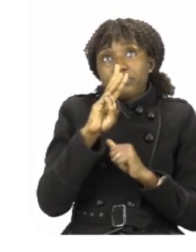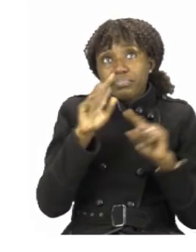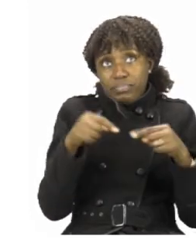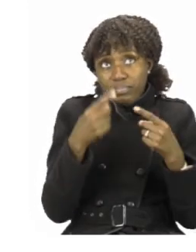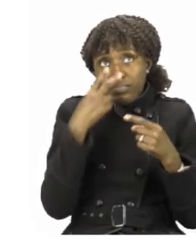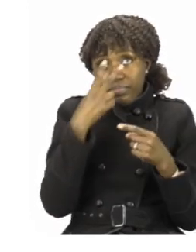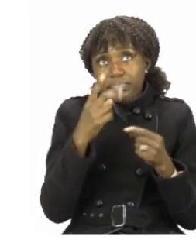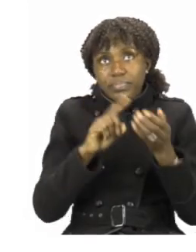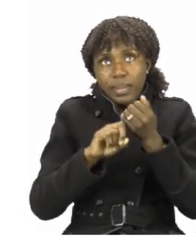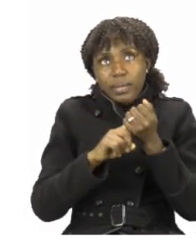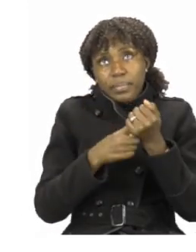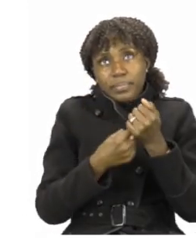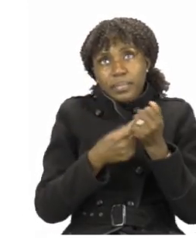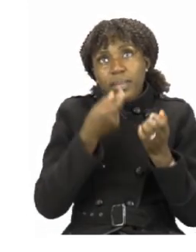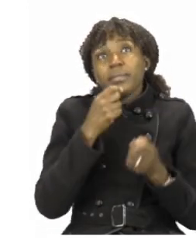have a pencil,